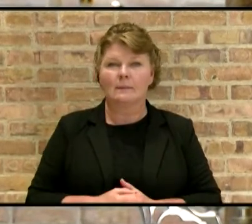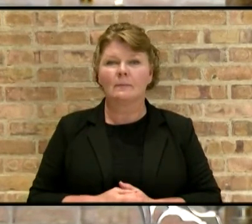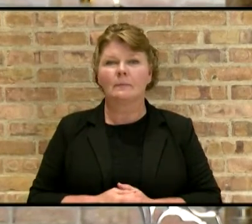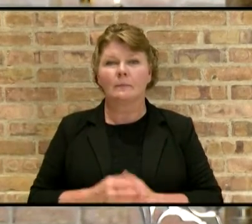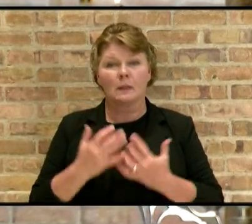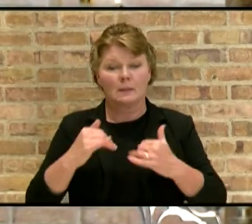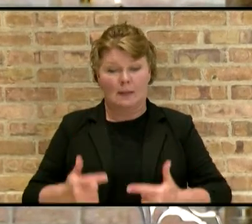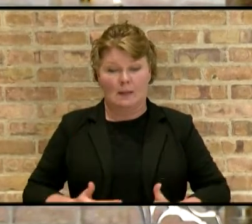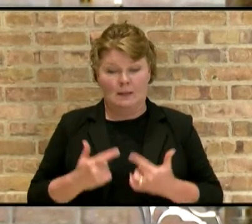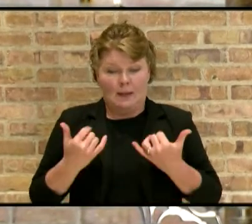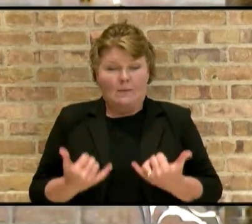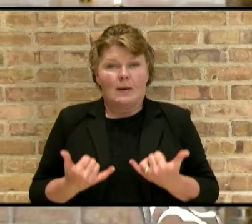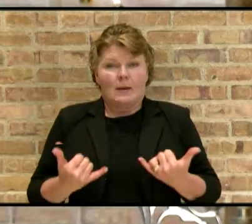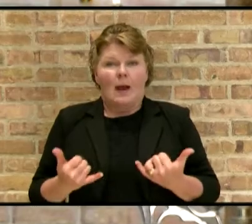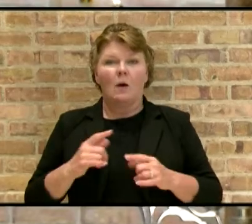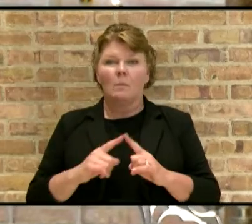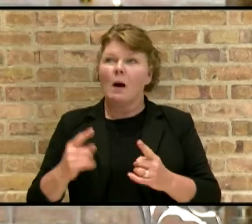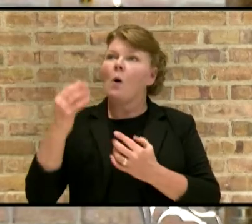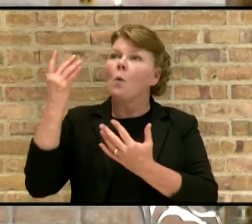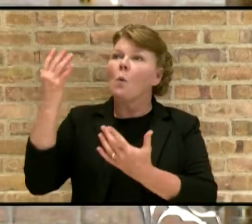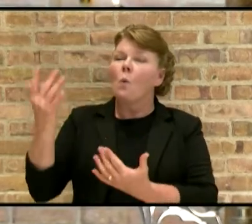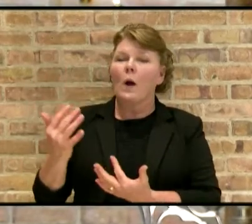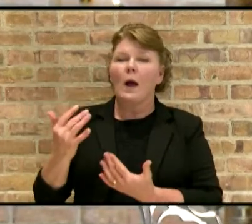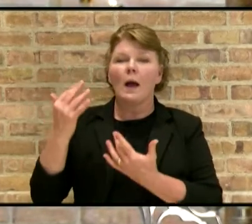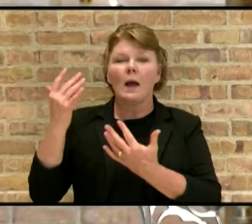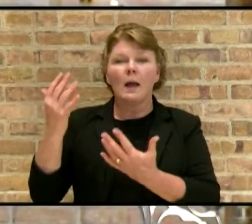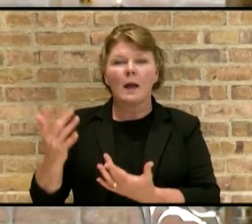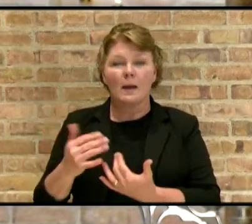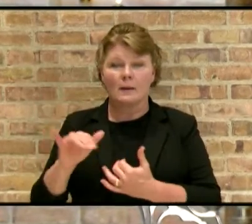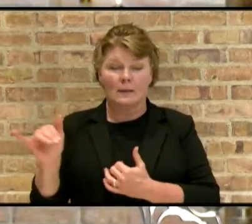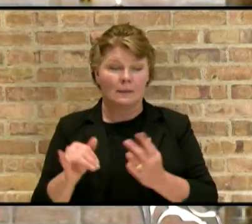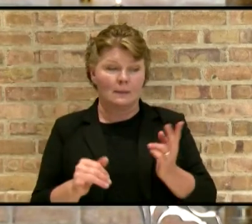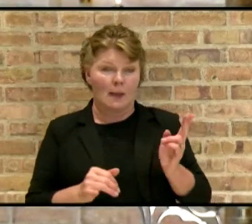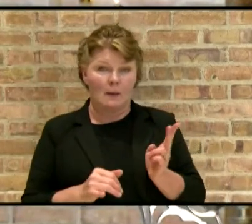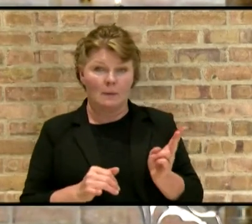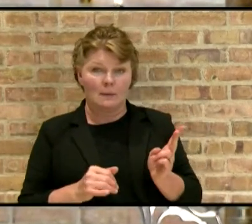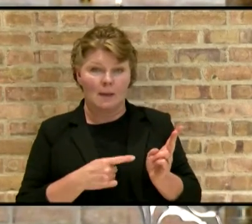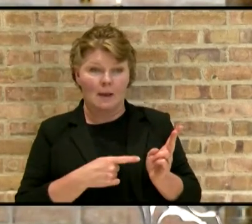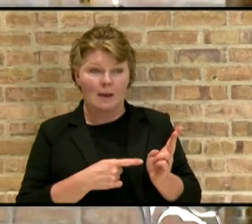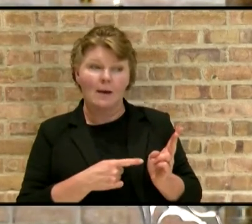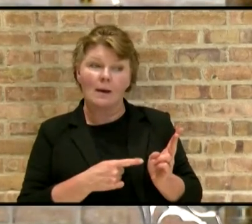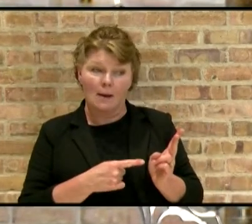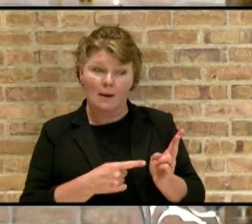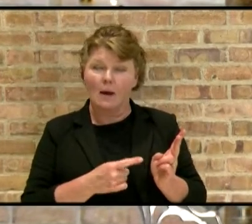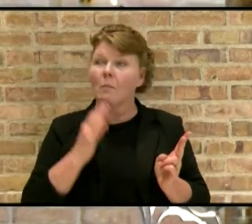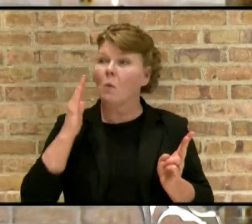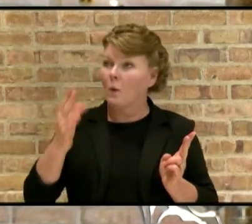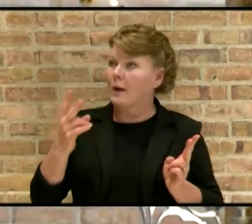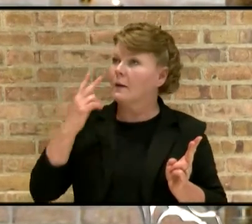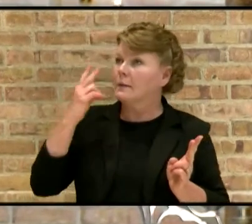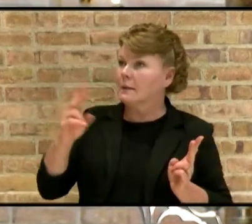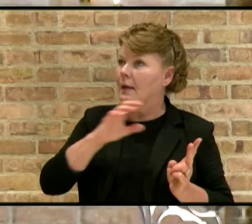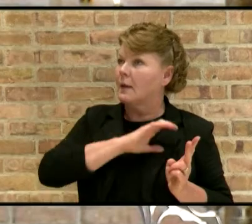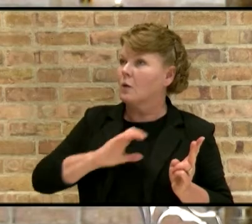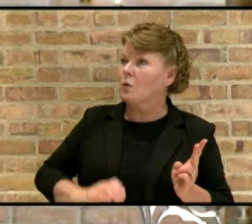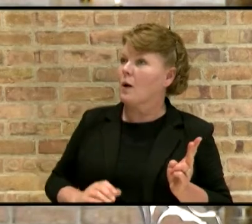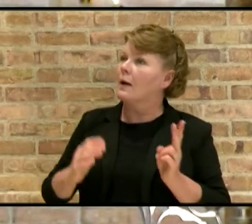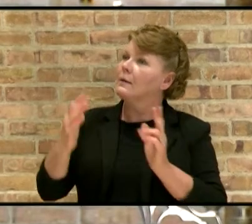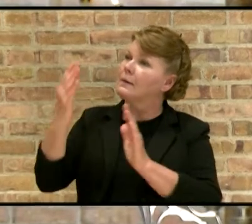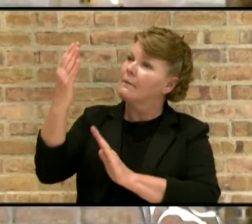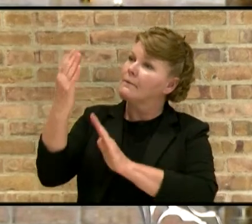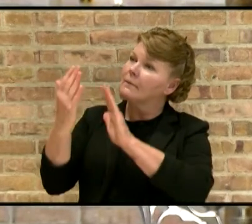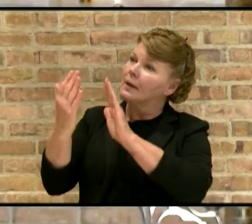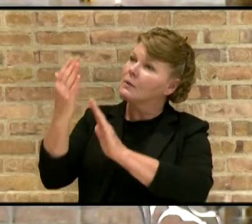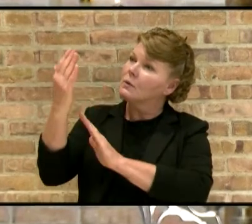live in the here and now, but we await the day, like Simeon and Anna did, we will see the Christ face to